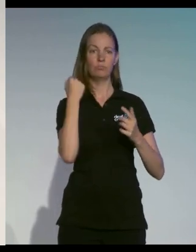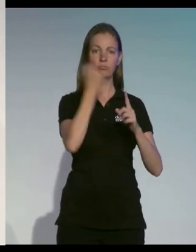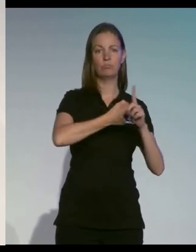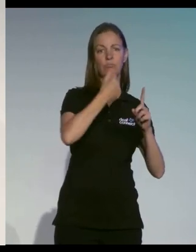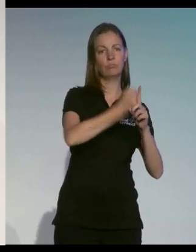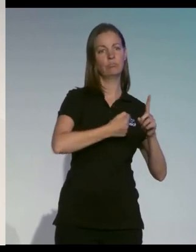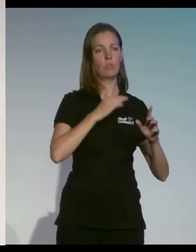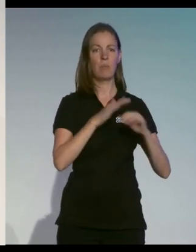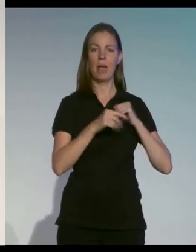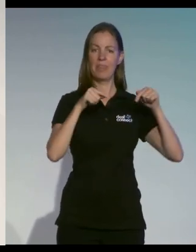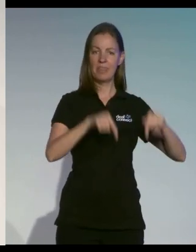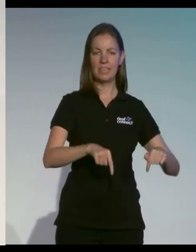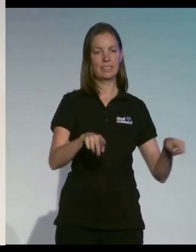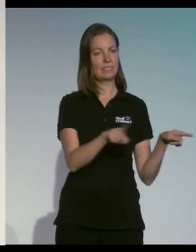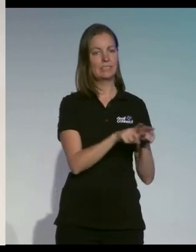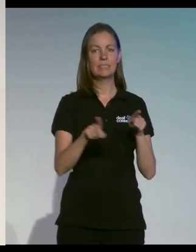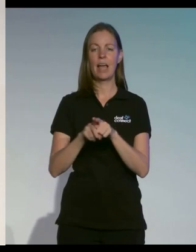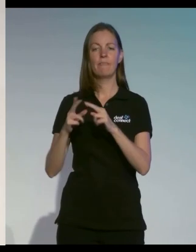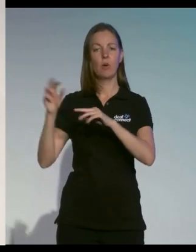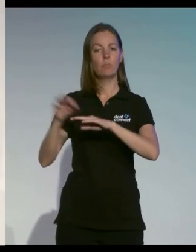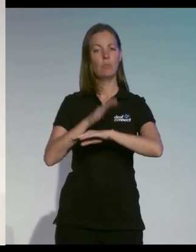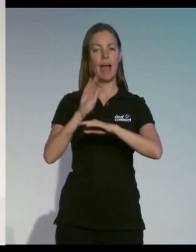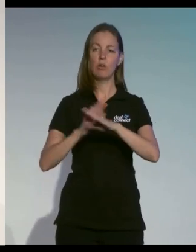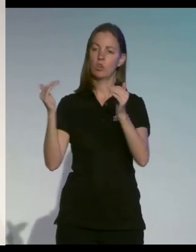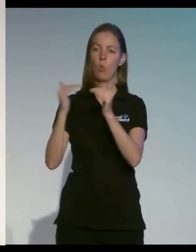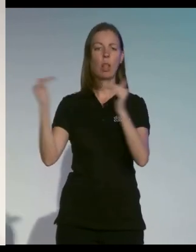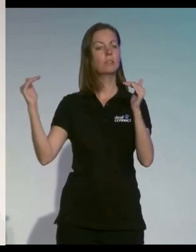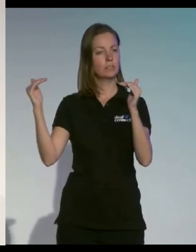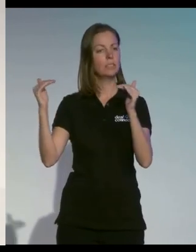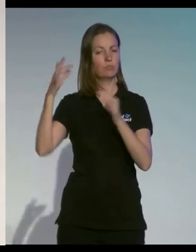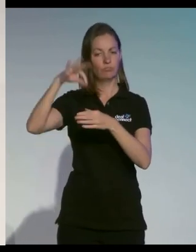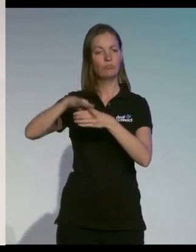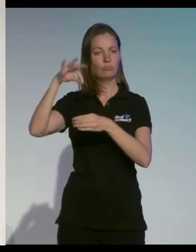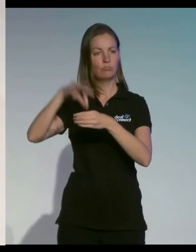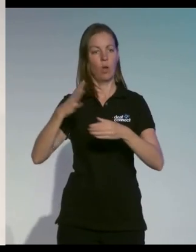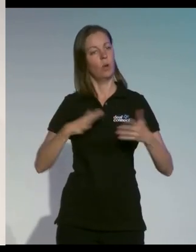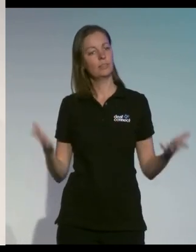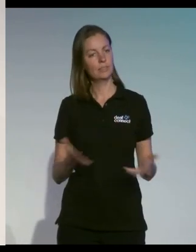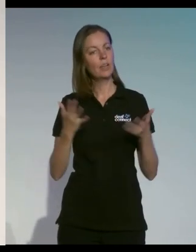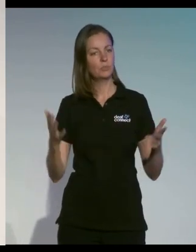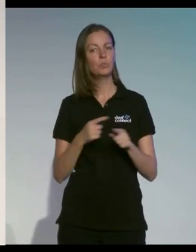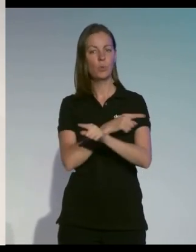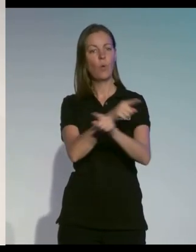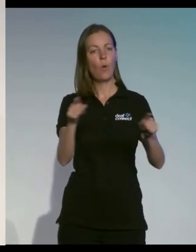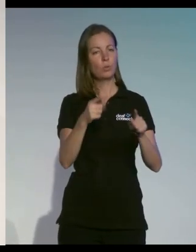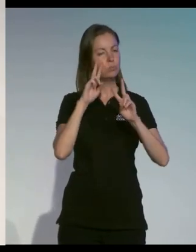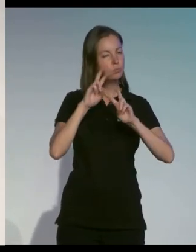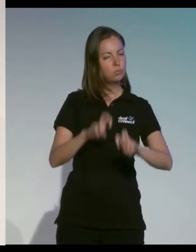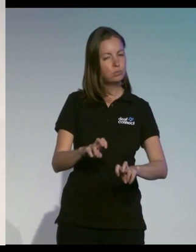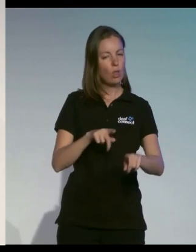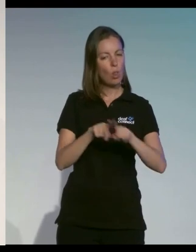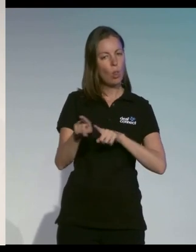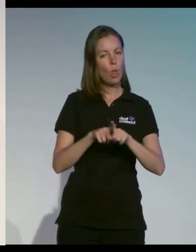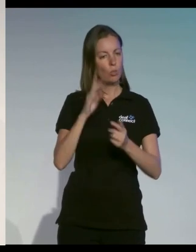marriage equality. So I'm going to take every opportunity to really encourage you to find out what the truth